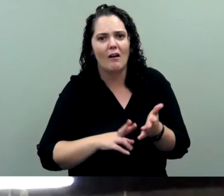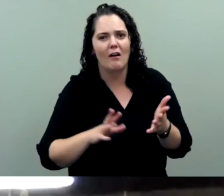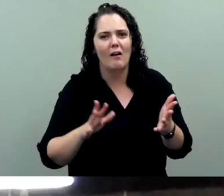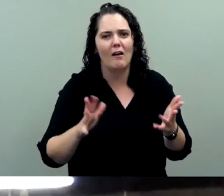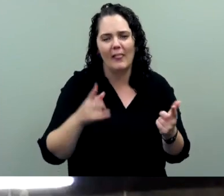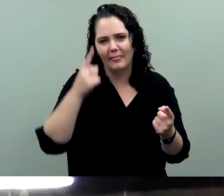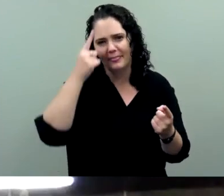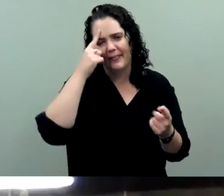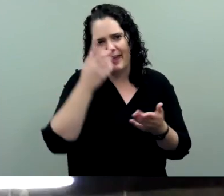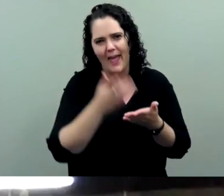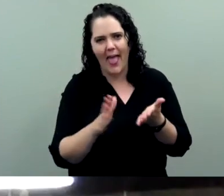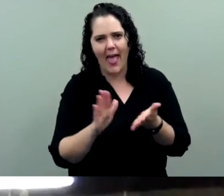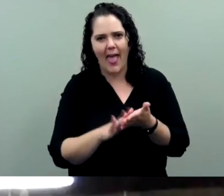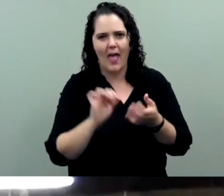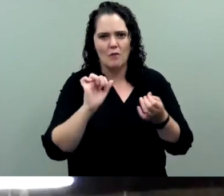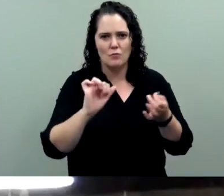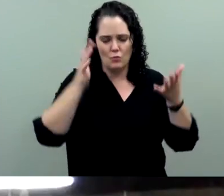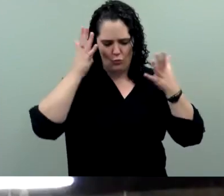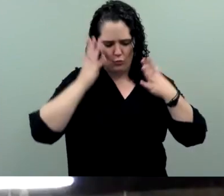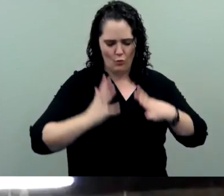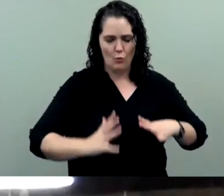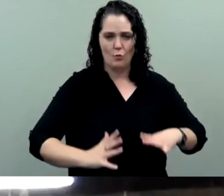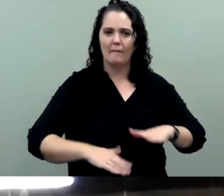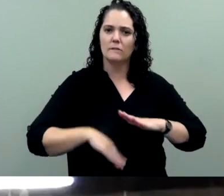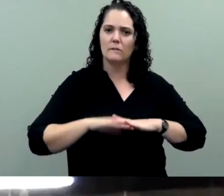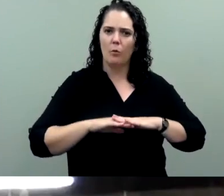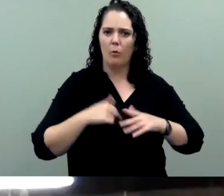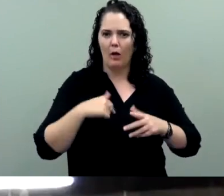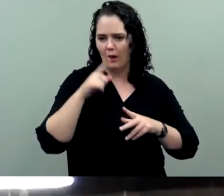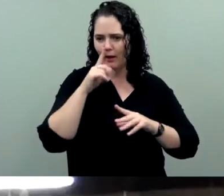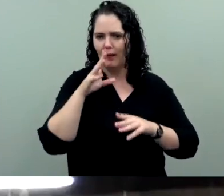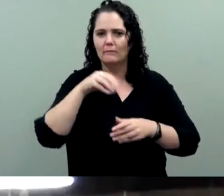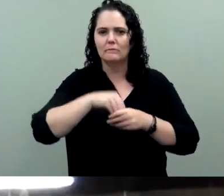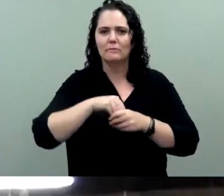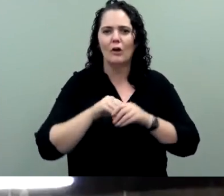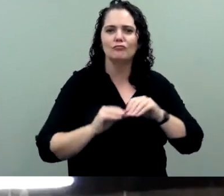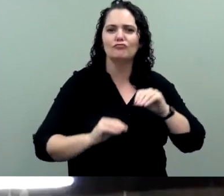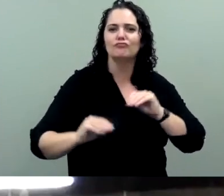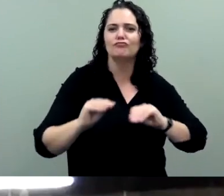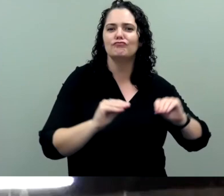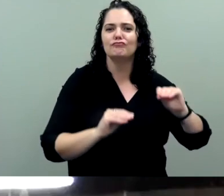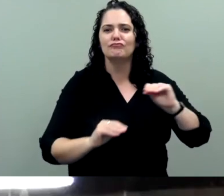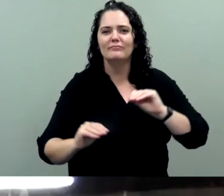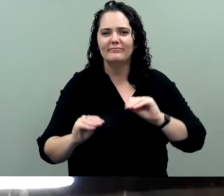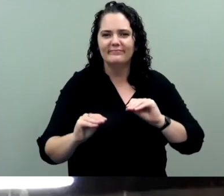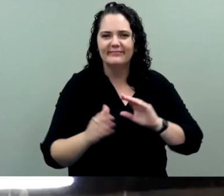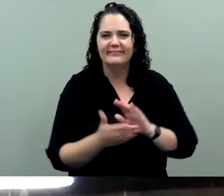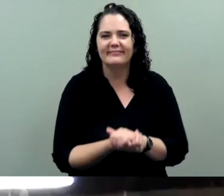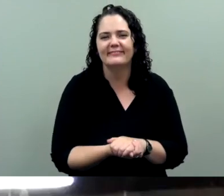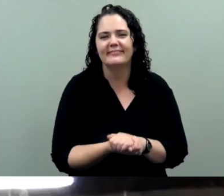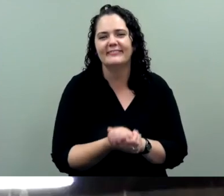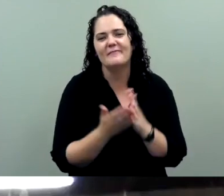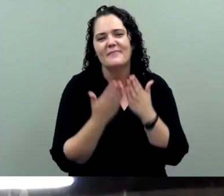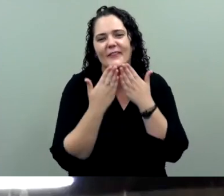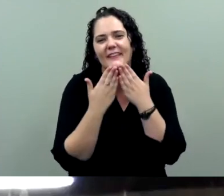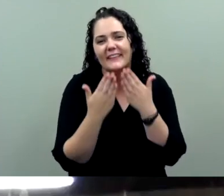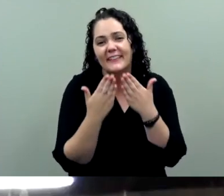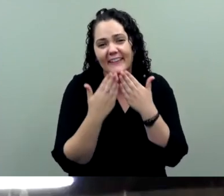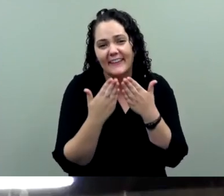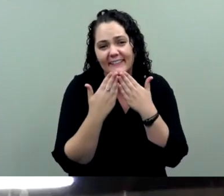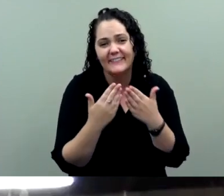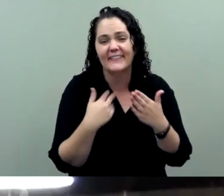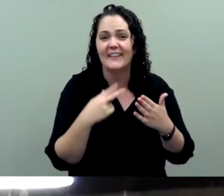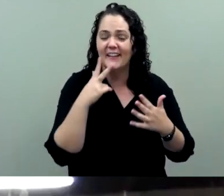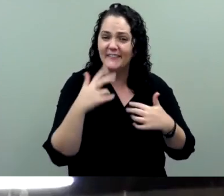to engage your entire self in the process of drawing. Thank you very much for joining me, y'all. I cannot wait to engage with y'all on